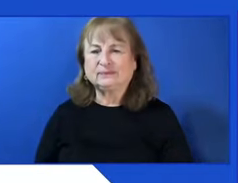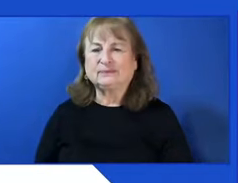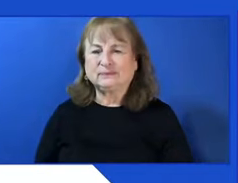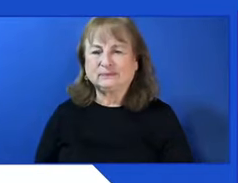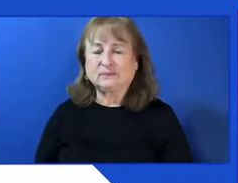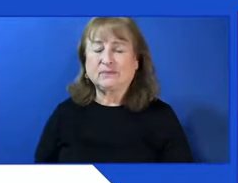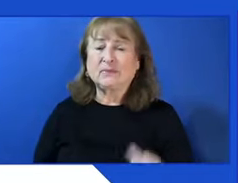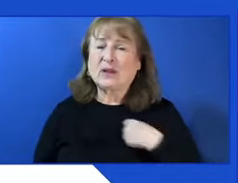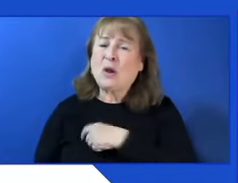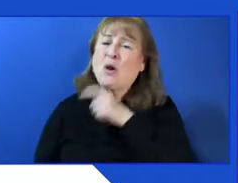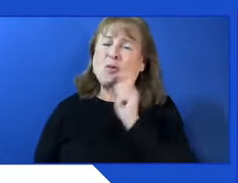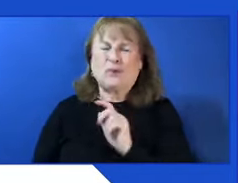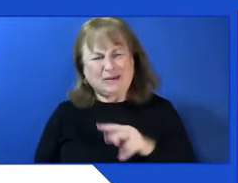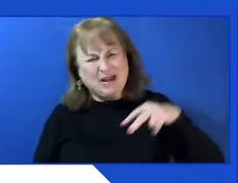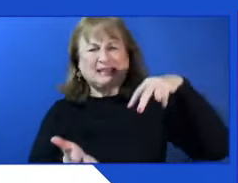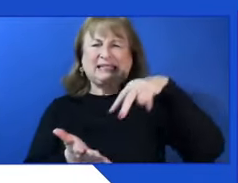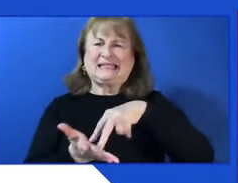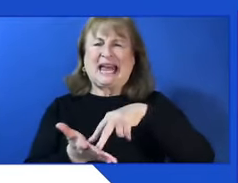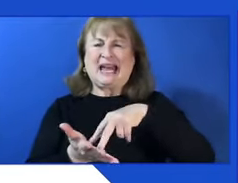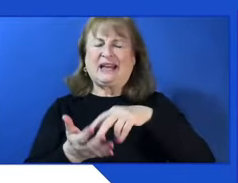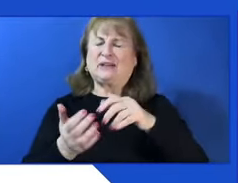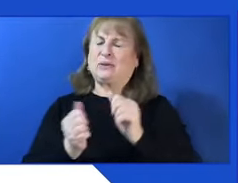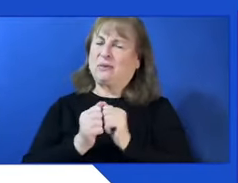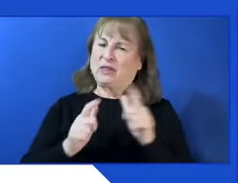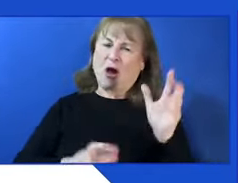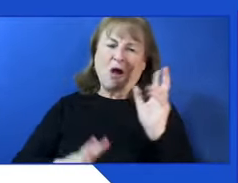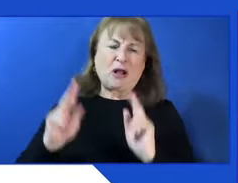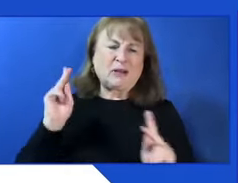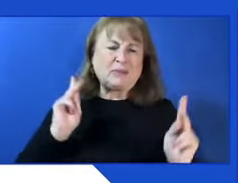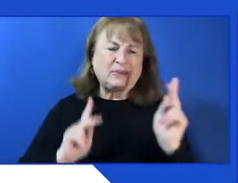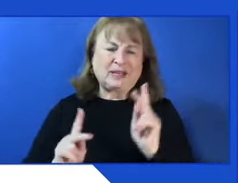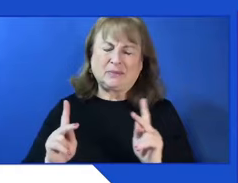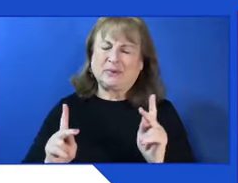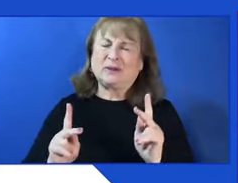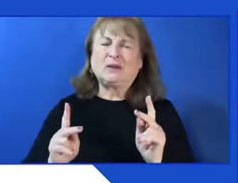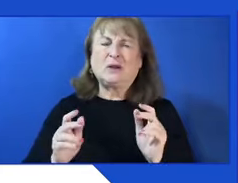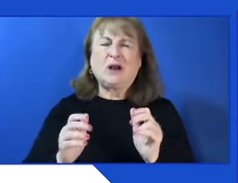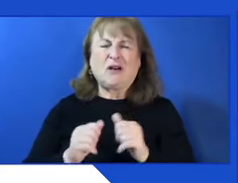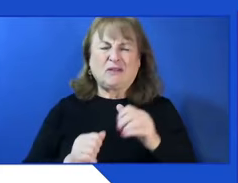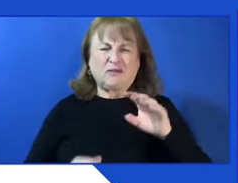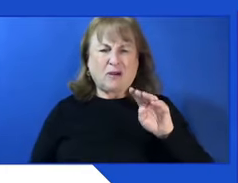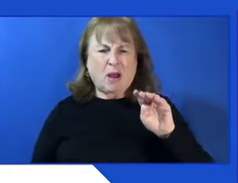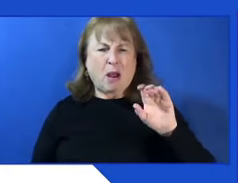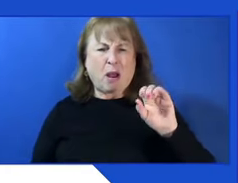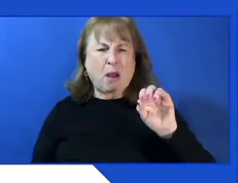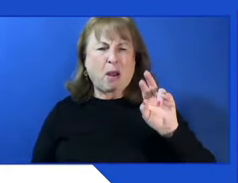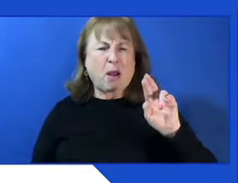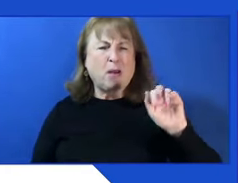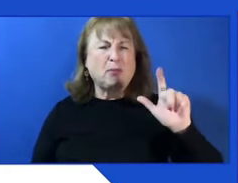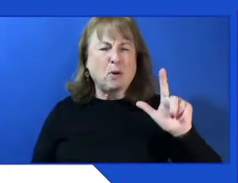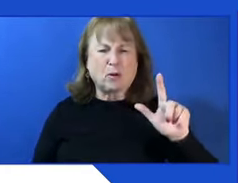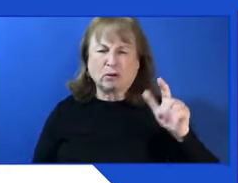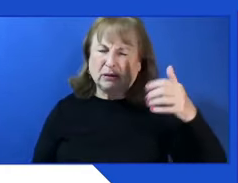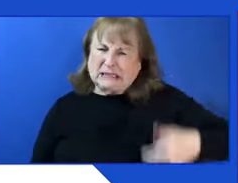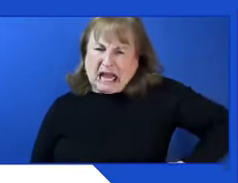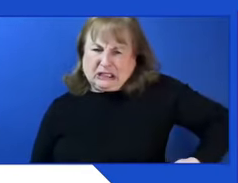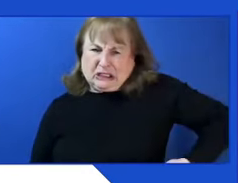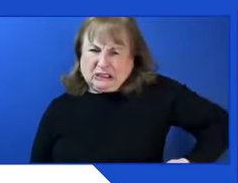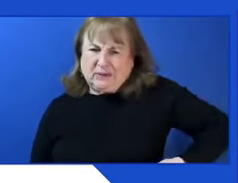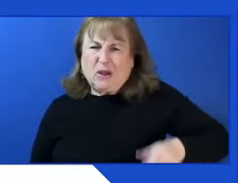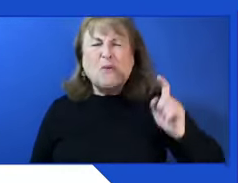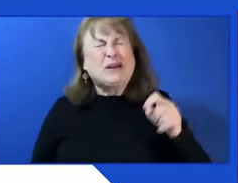We must stand with all people of moral conscience. We must